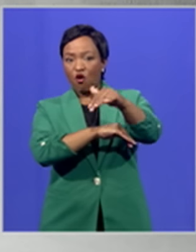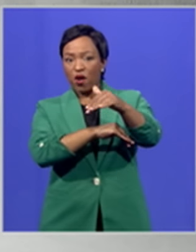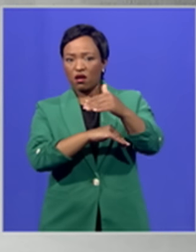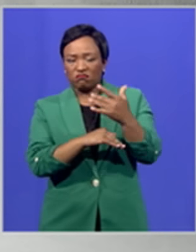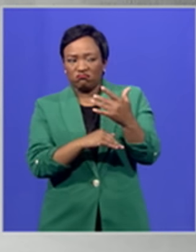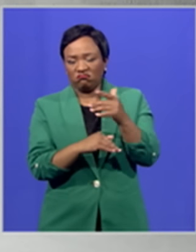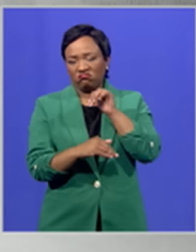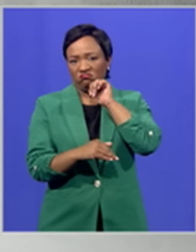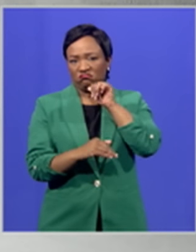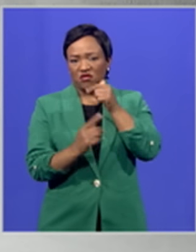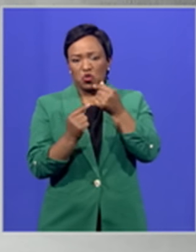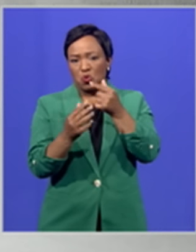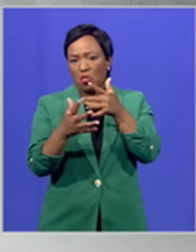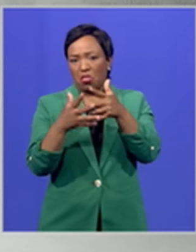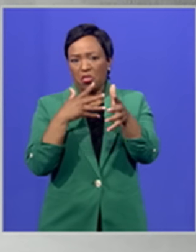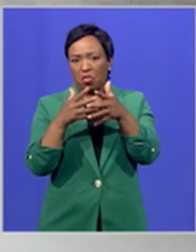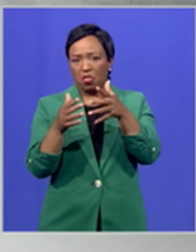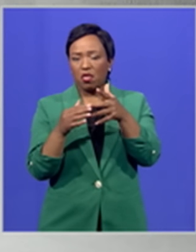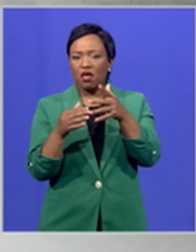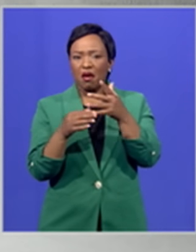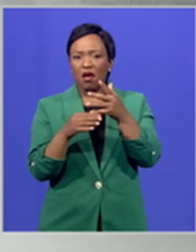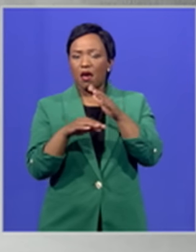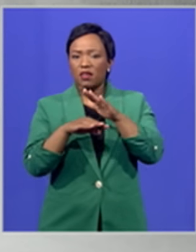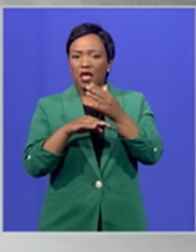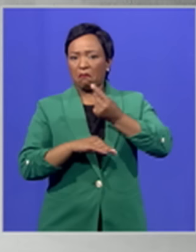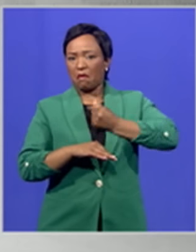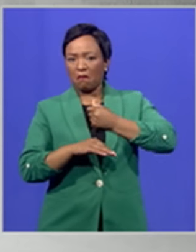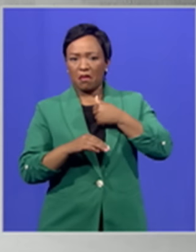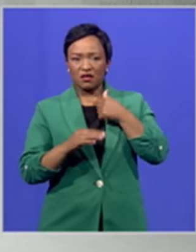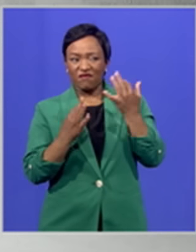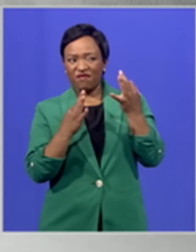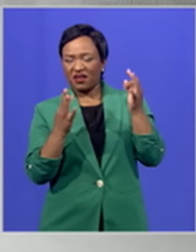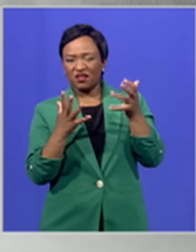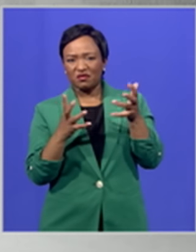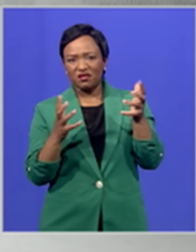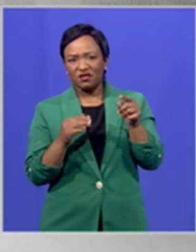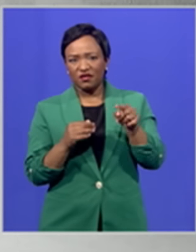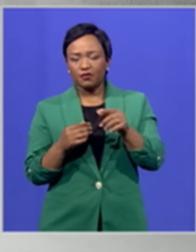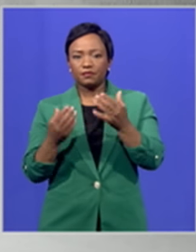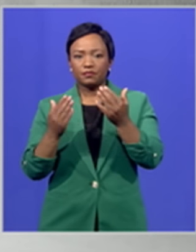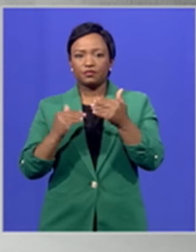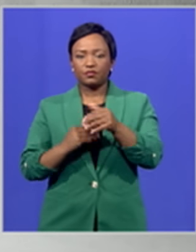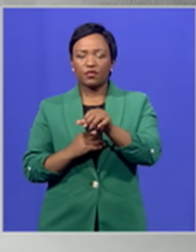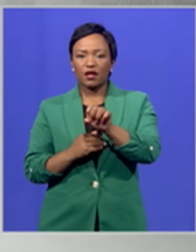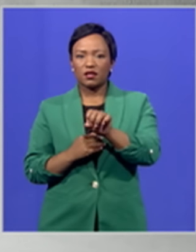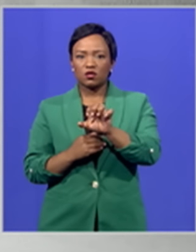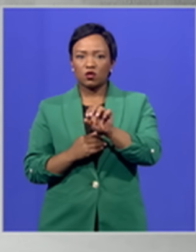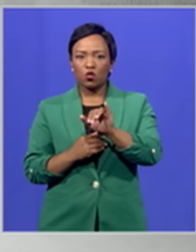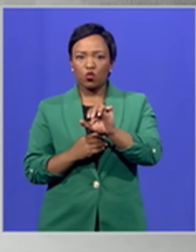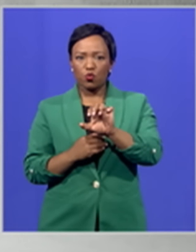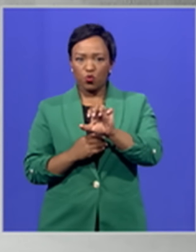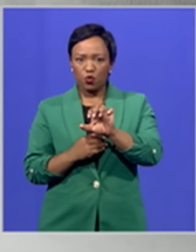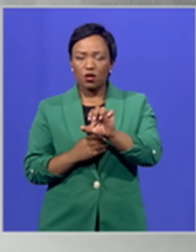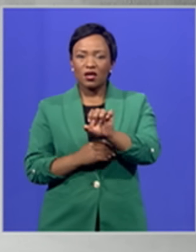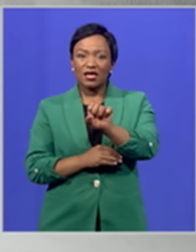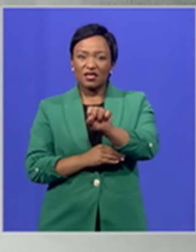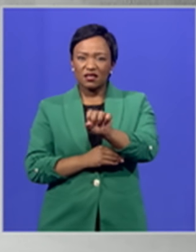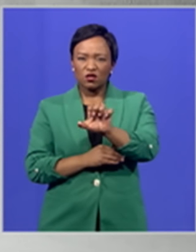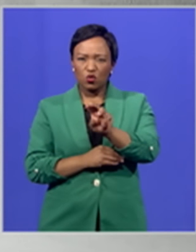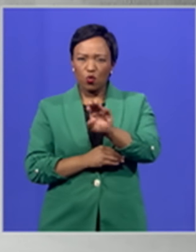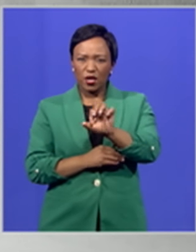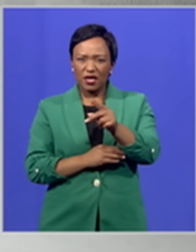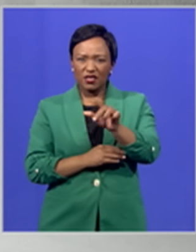ya rena go feta rena badudi ba naga ye. Sebisha Mamba yena o re se ke taetso ya gore naga ya rena e